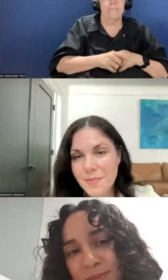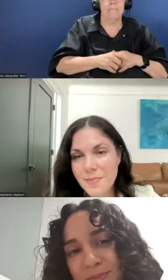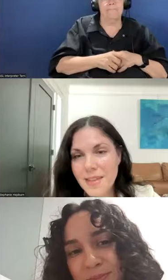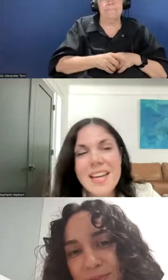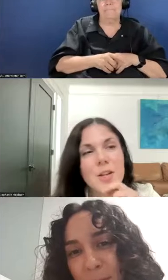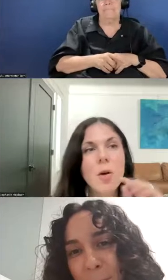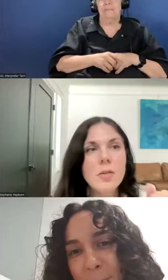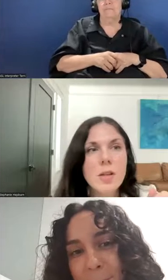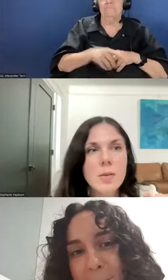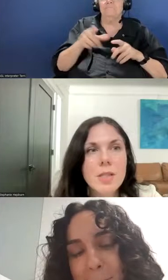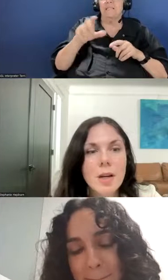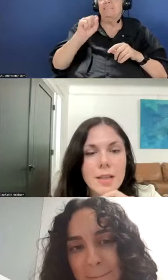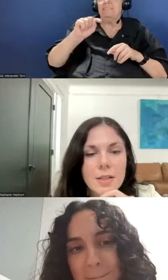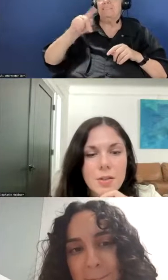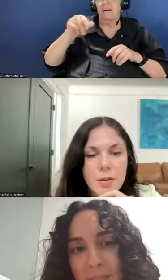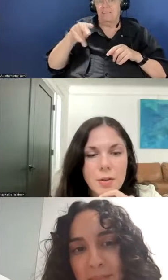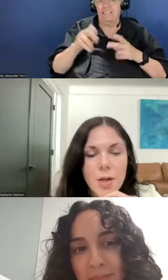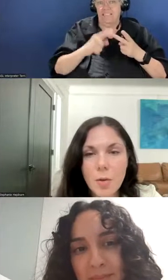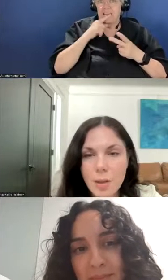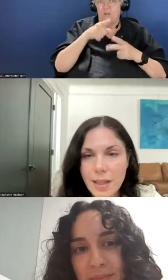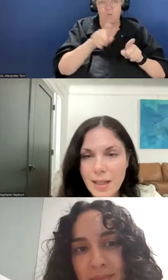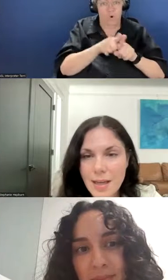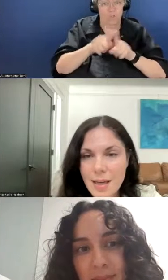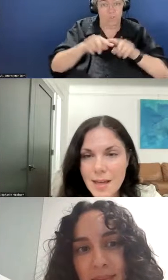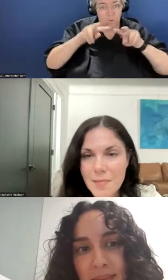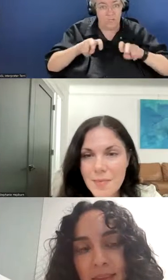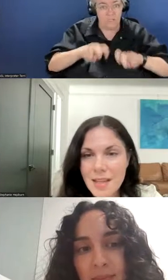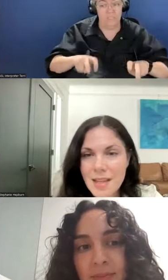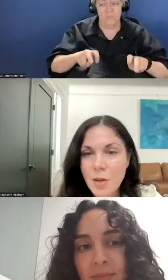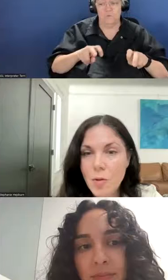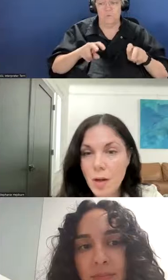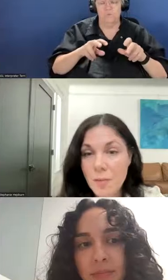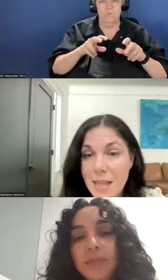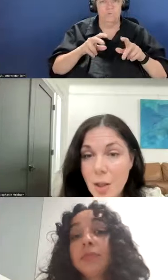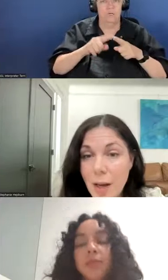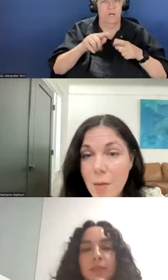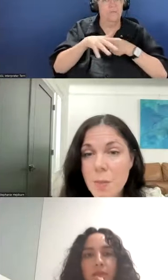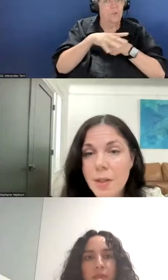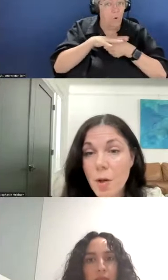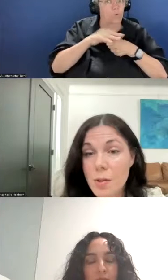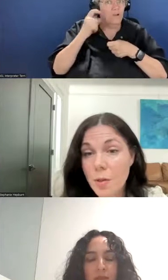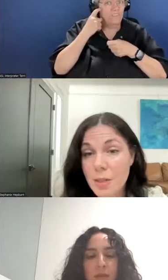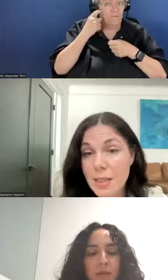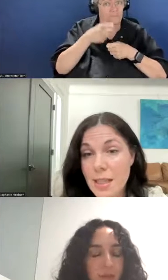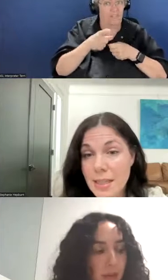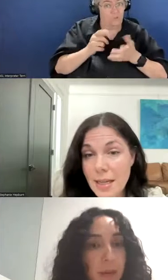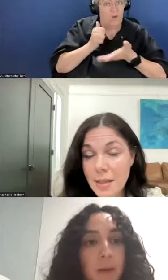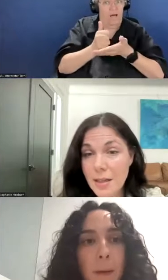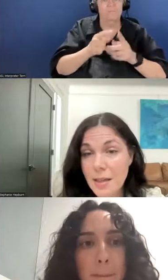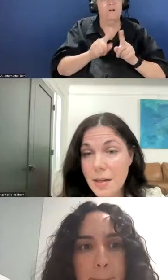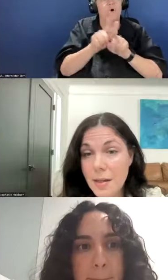tool. And you also dug into not only the local governments that you helped, but you also looked